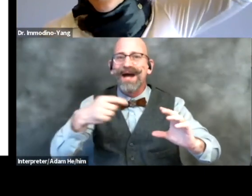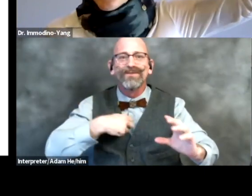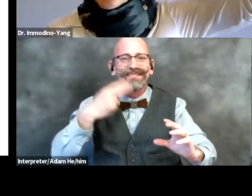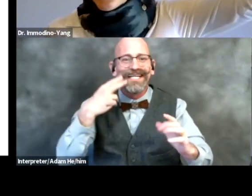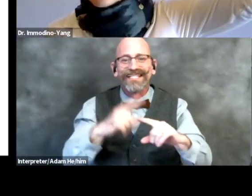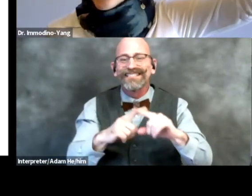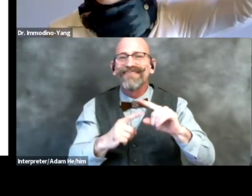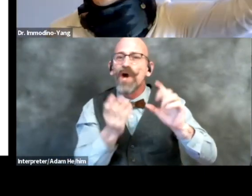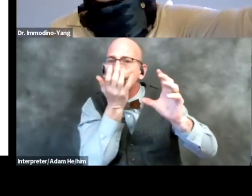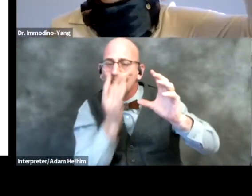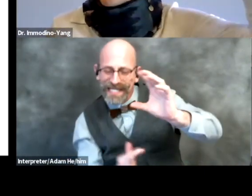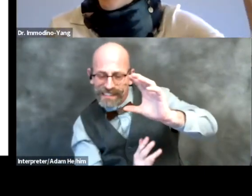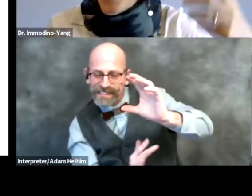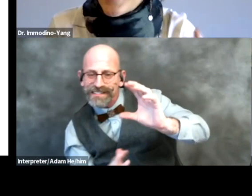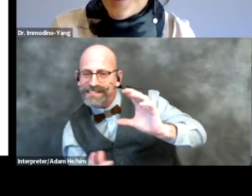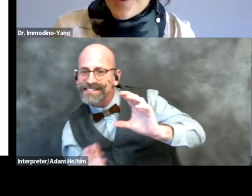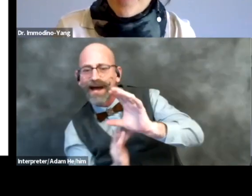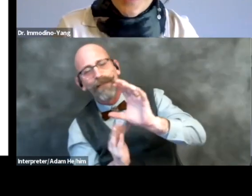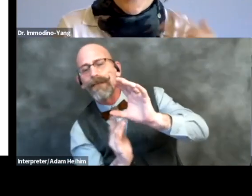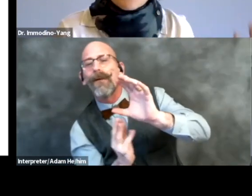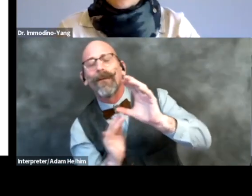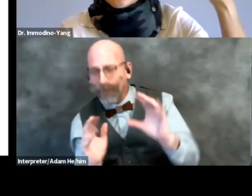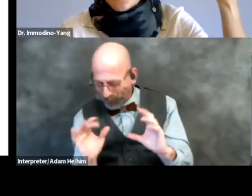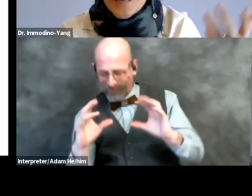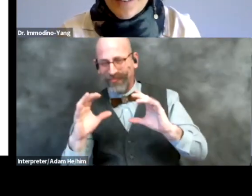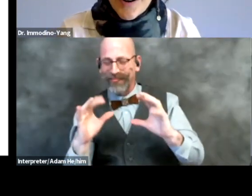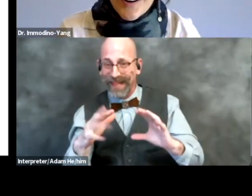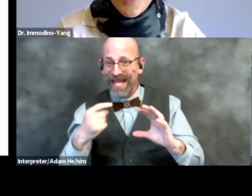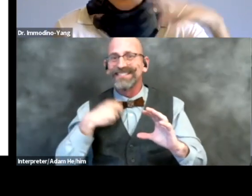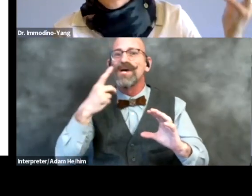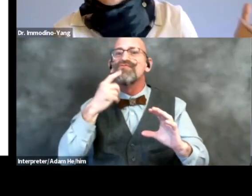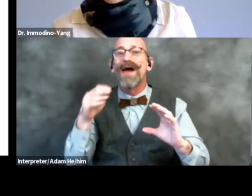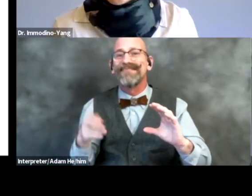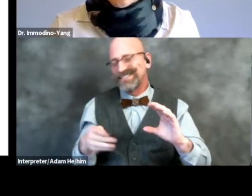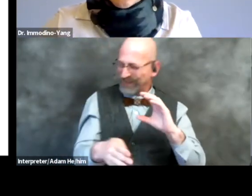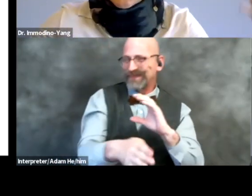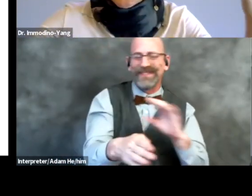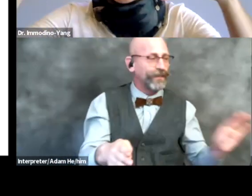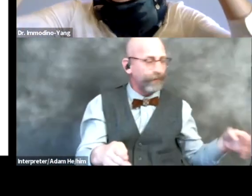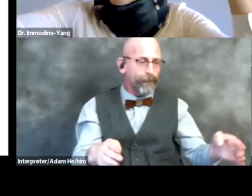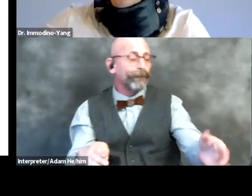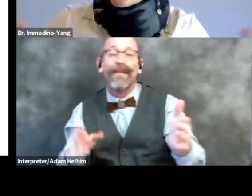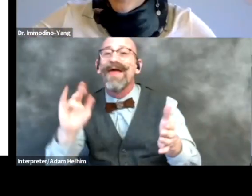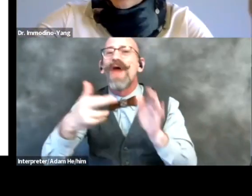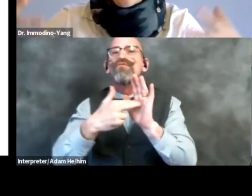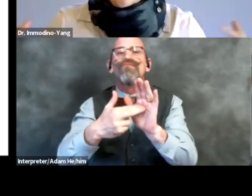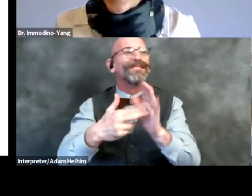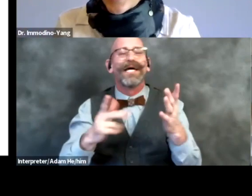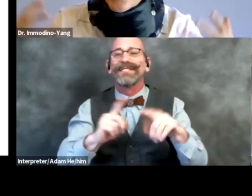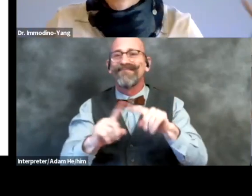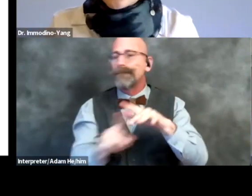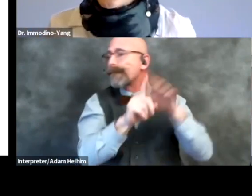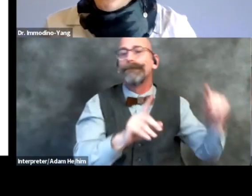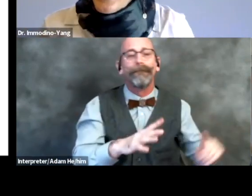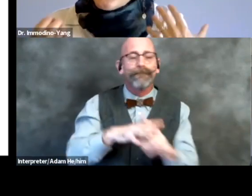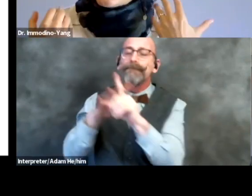little red fish swimming by to represent the spontaneity of our creative ideas and the warm sun shining on